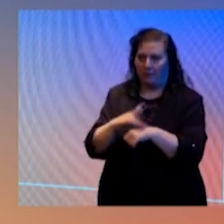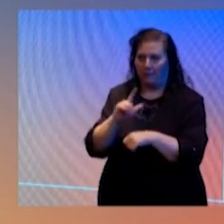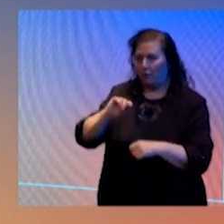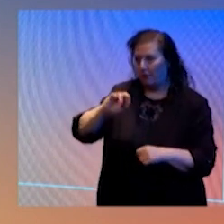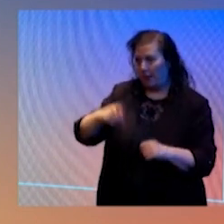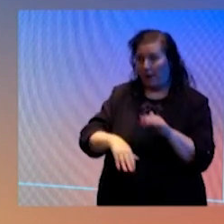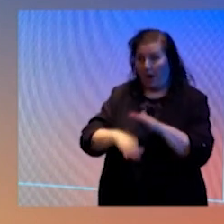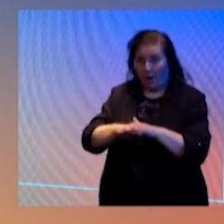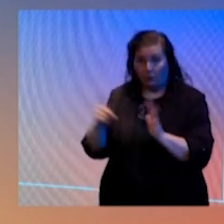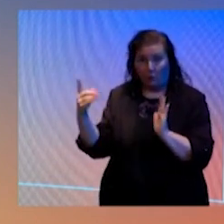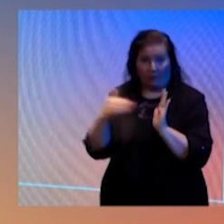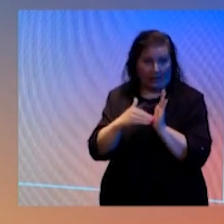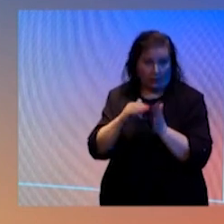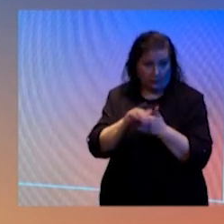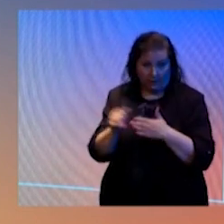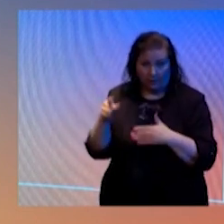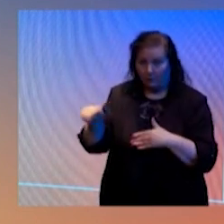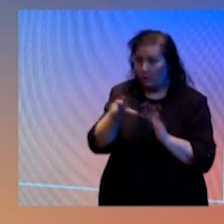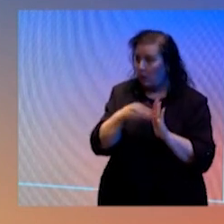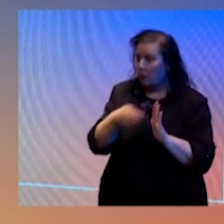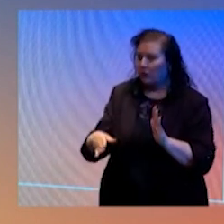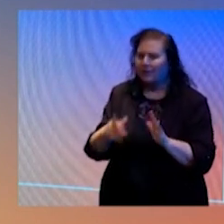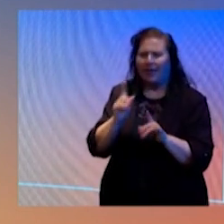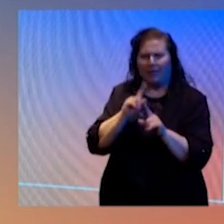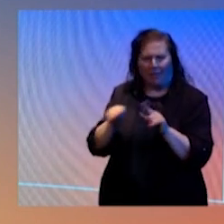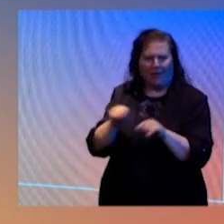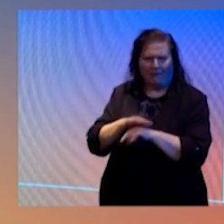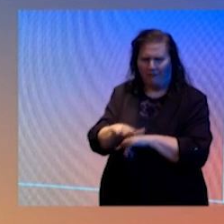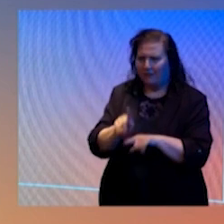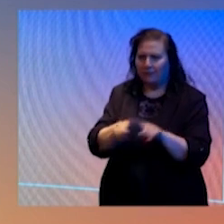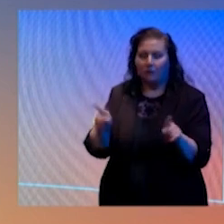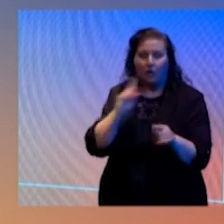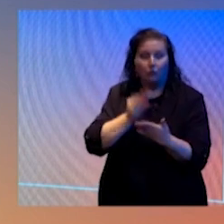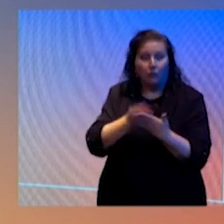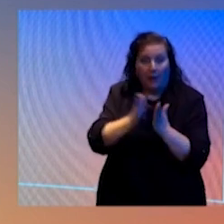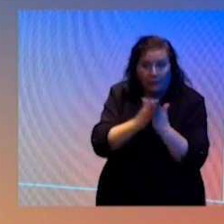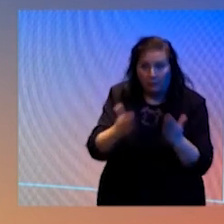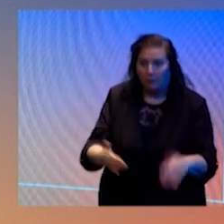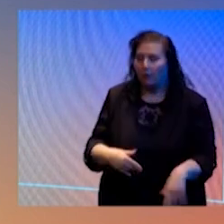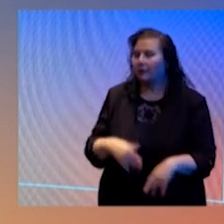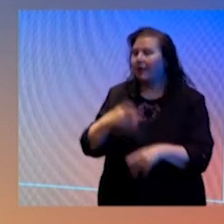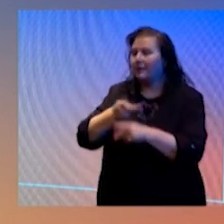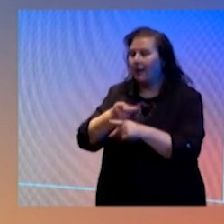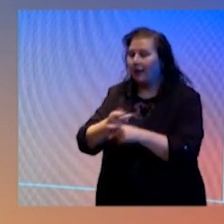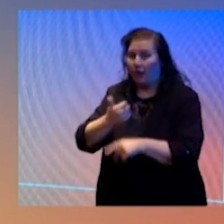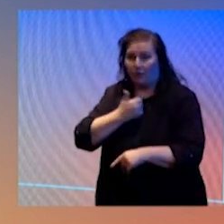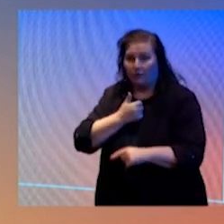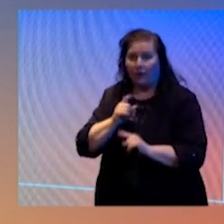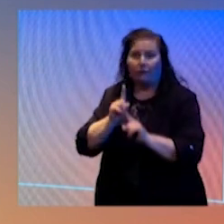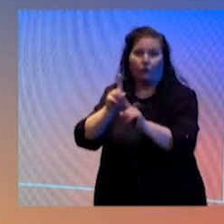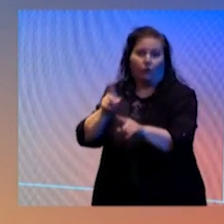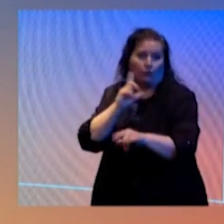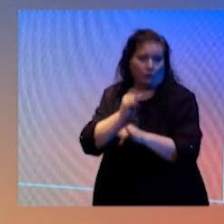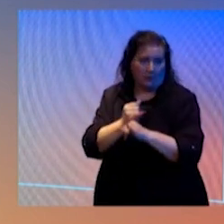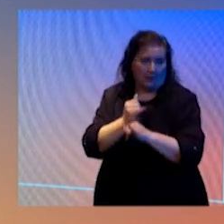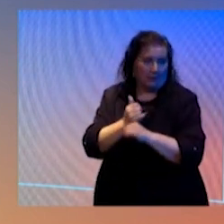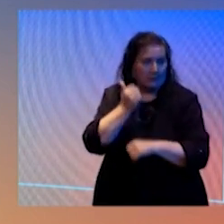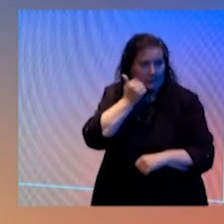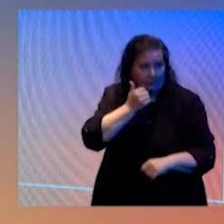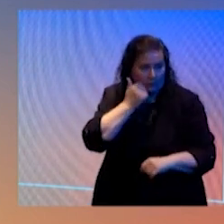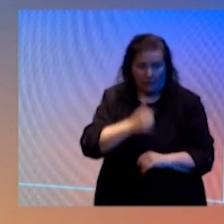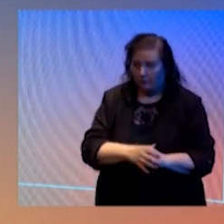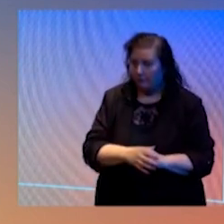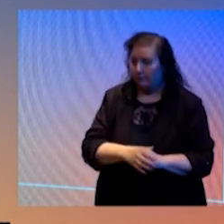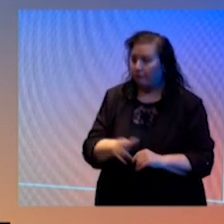up to $1,000 for students, and that makes a difference when you have to buy those books and take care of yourself to get to campus every day. Also,